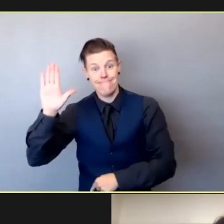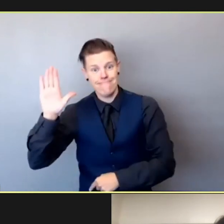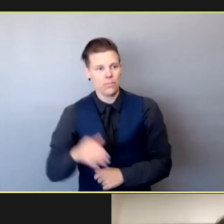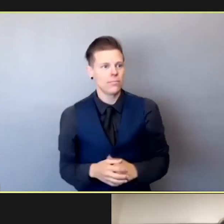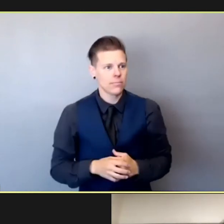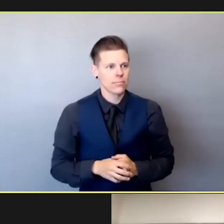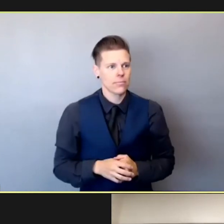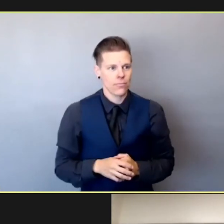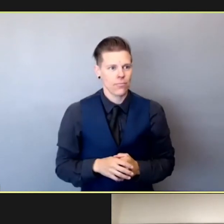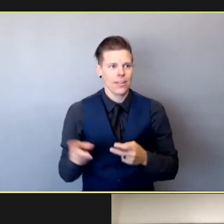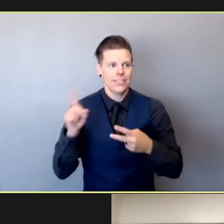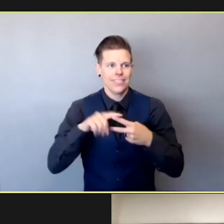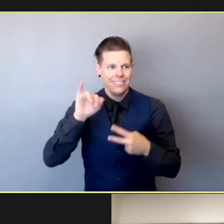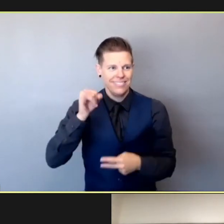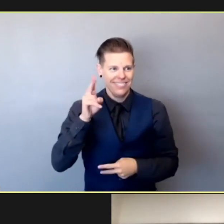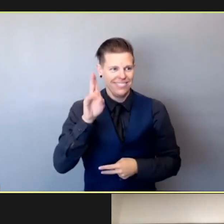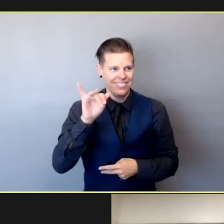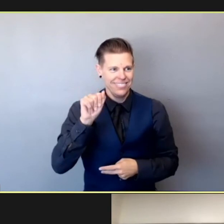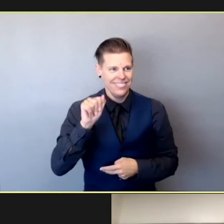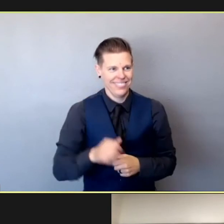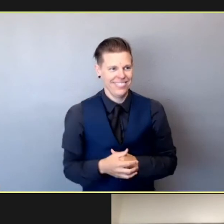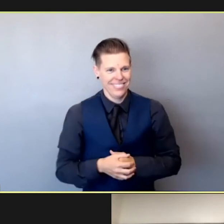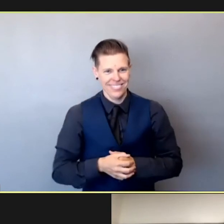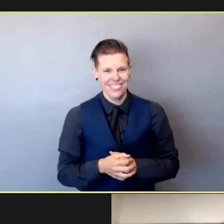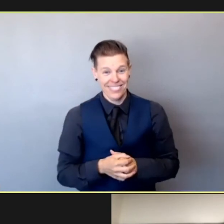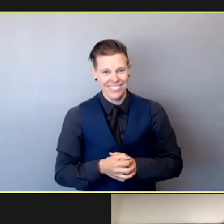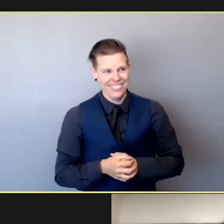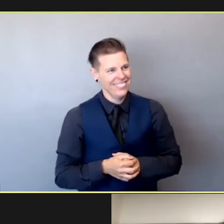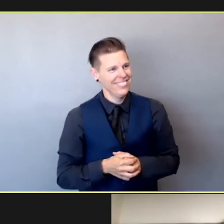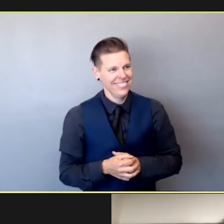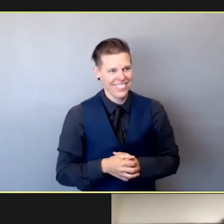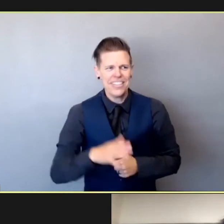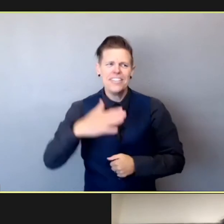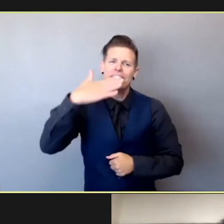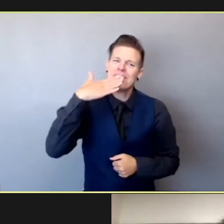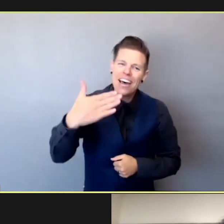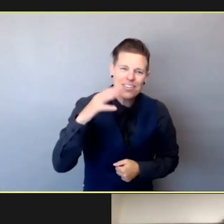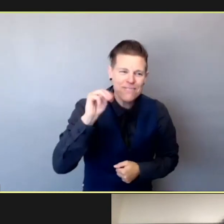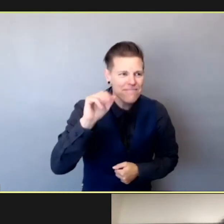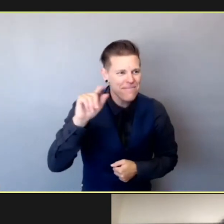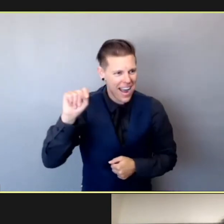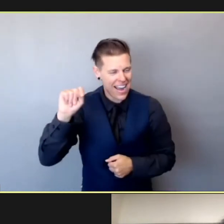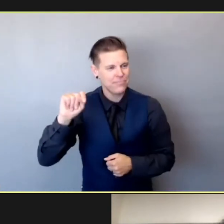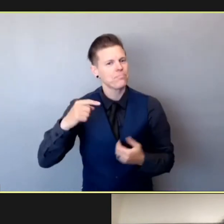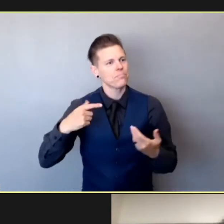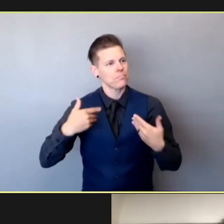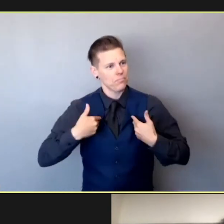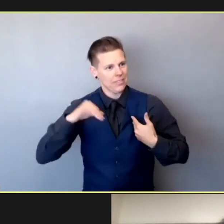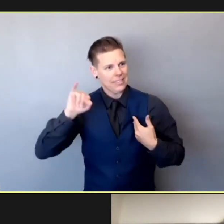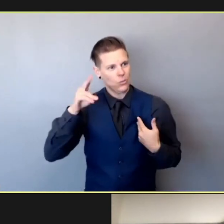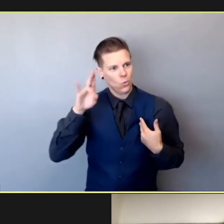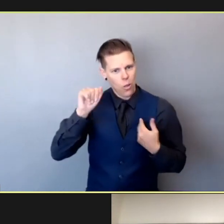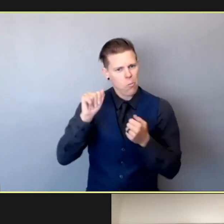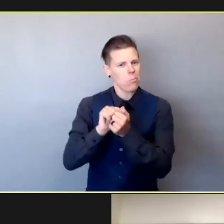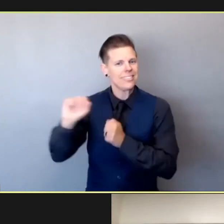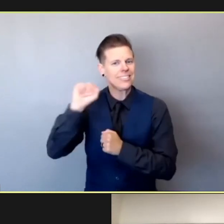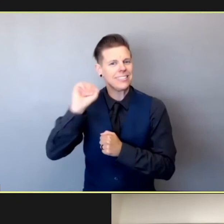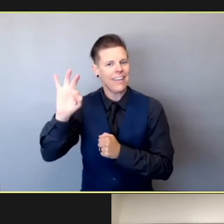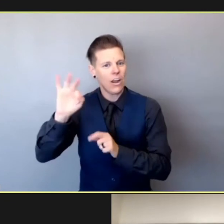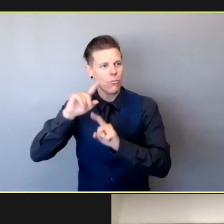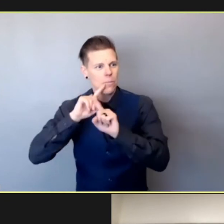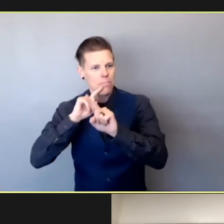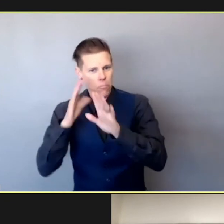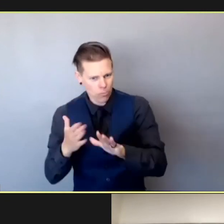are unmuted. Please ask your question. Thank you, Matt. This is Julia Goldberg with the Santa Fe Reporter. Thank you, Dr. Scrase and